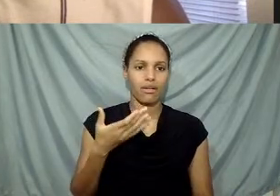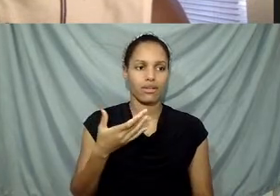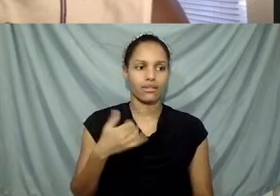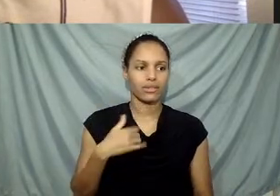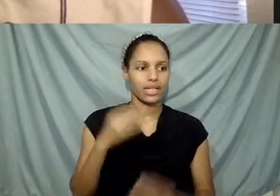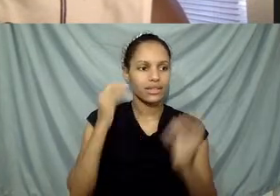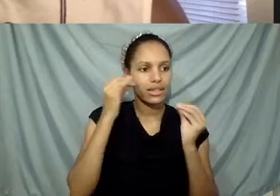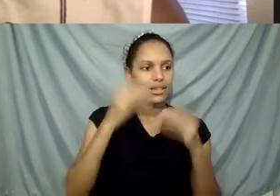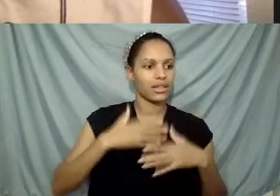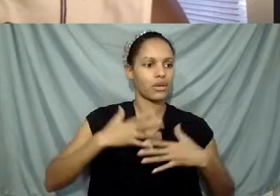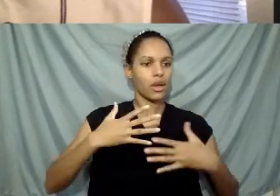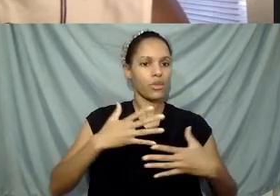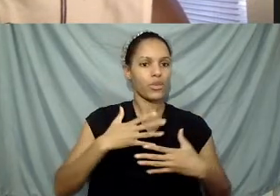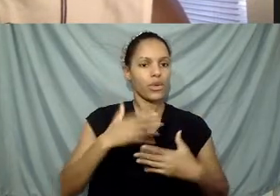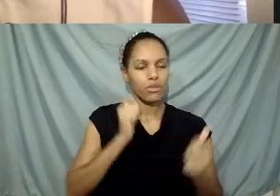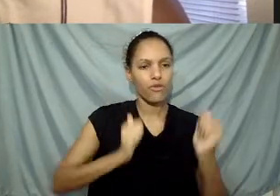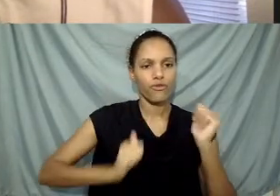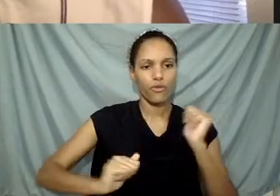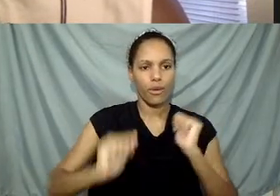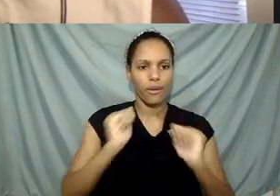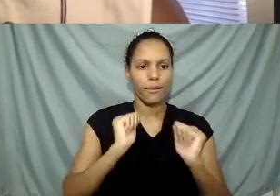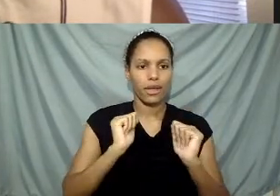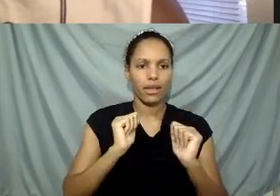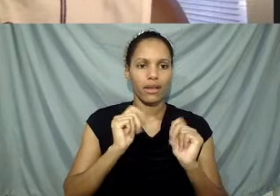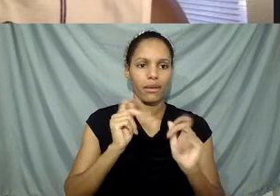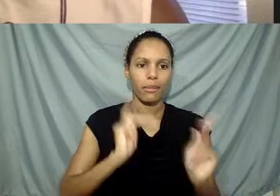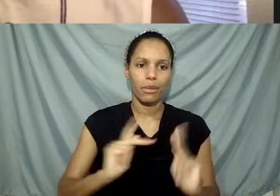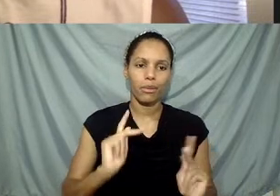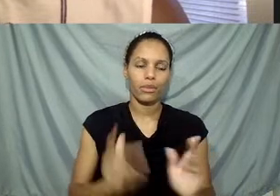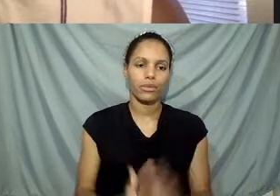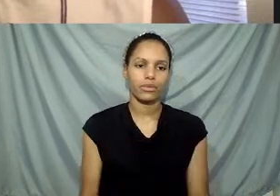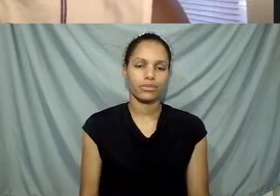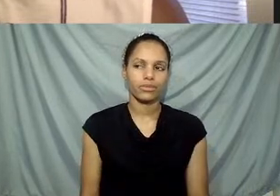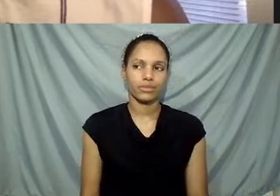breathing, performing people.